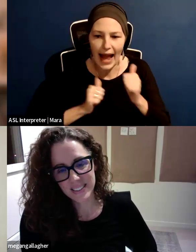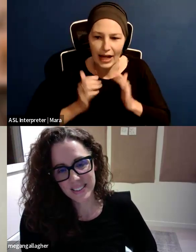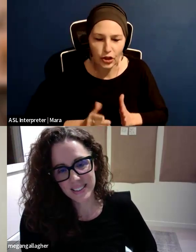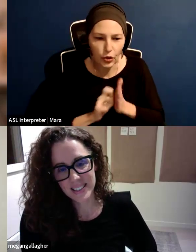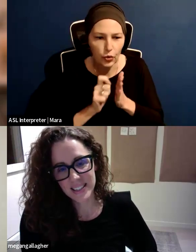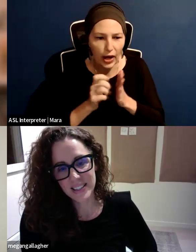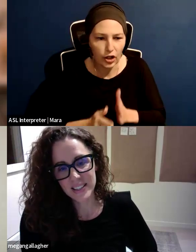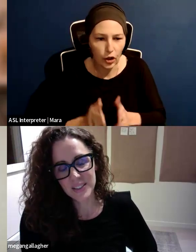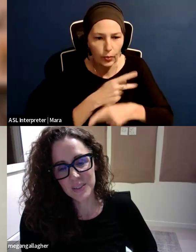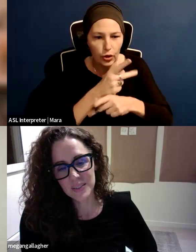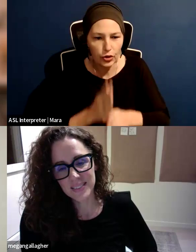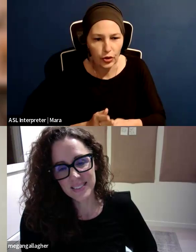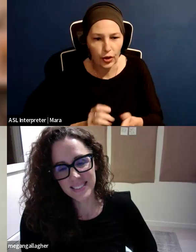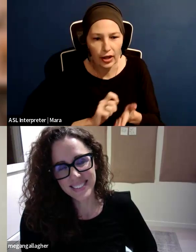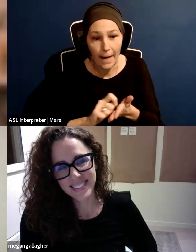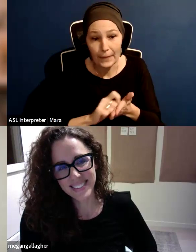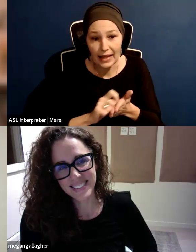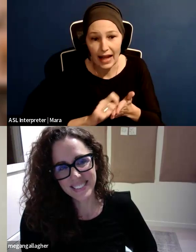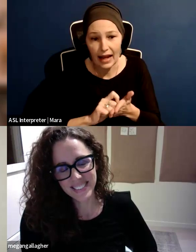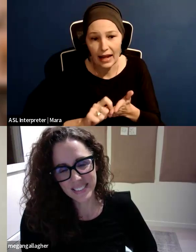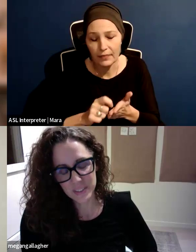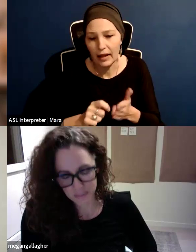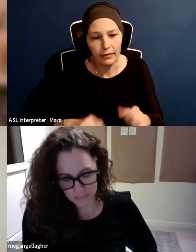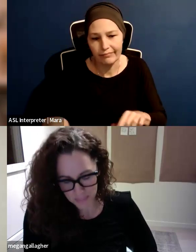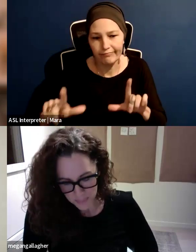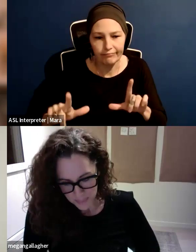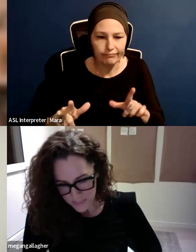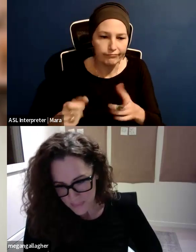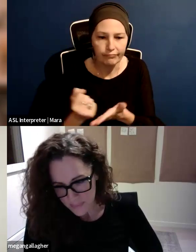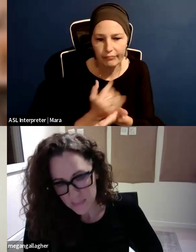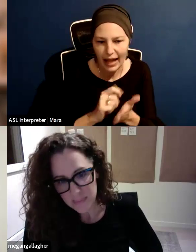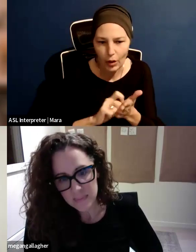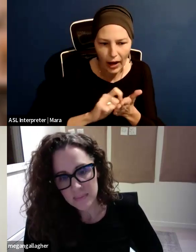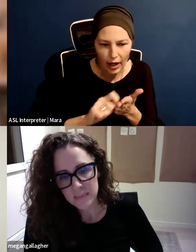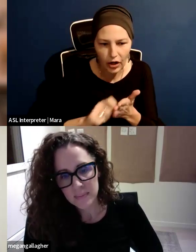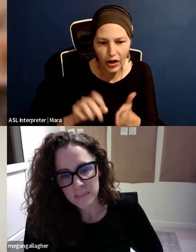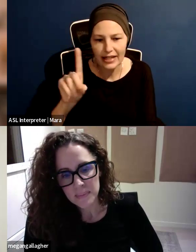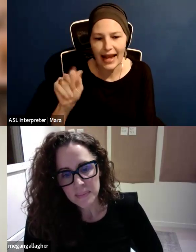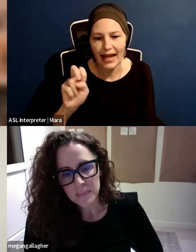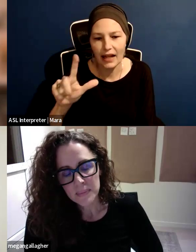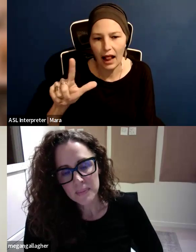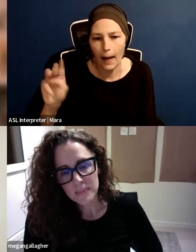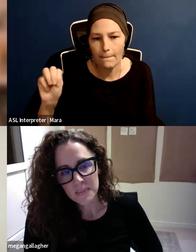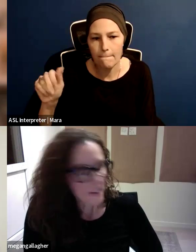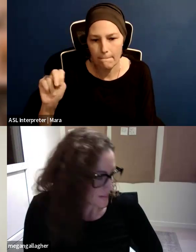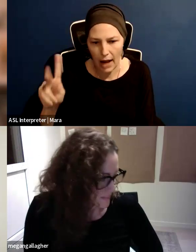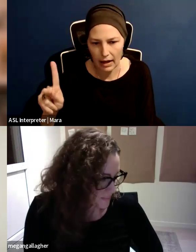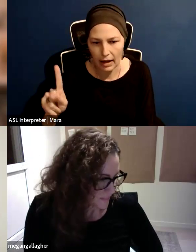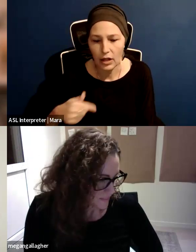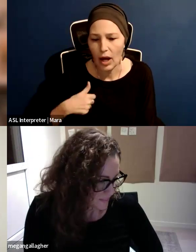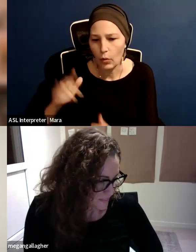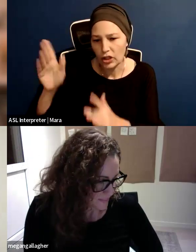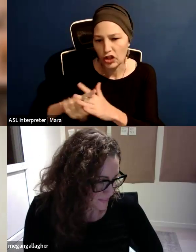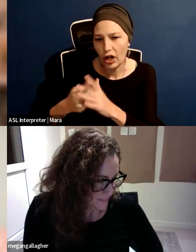Daniel Monk. So Megan, I want to start with you. And in your interview with